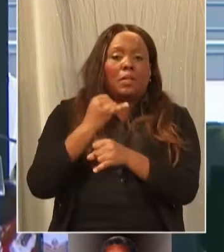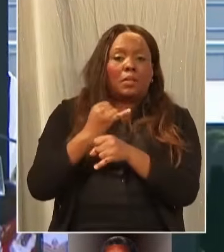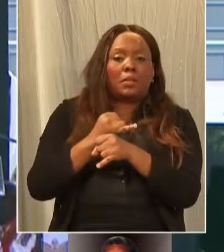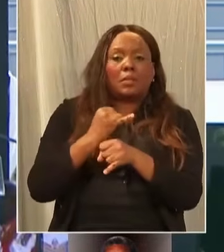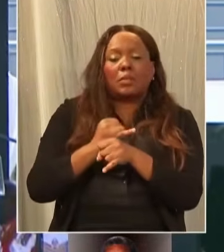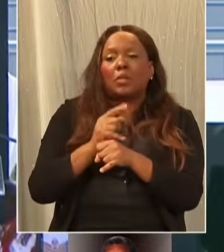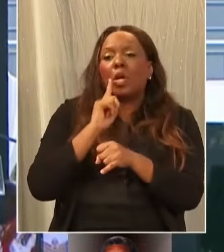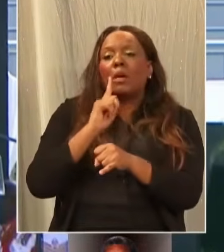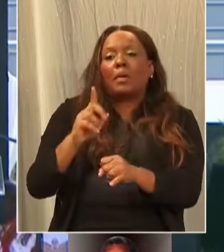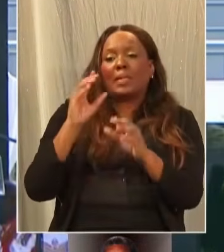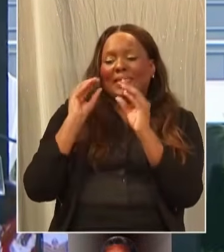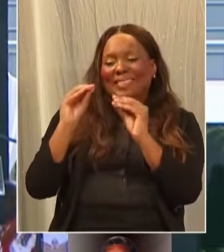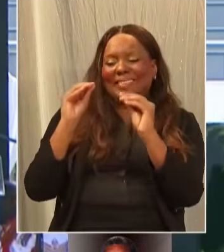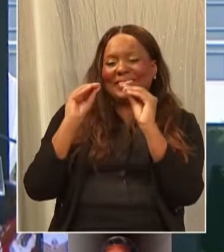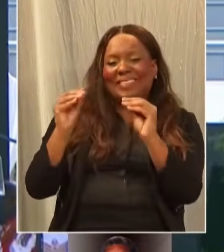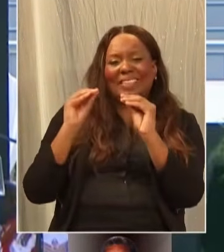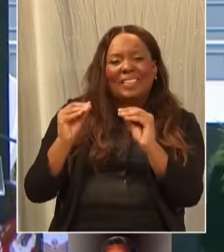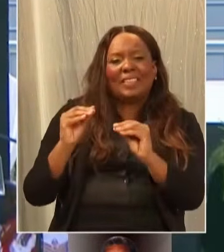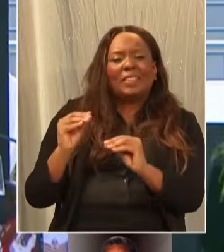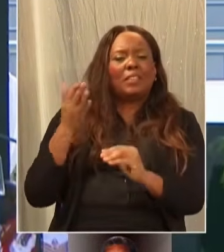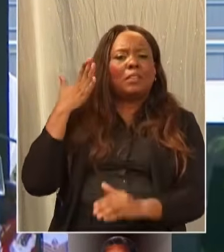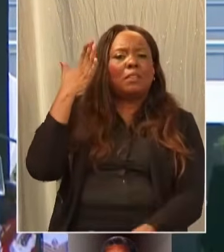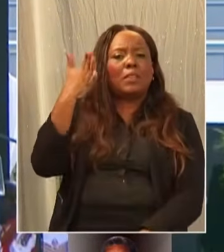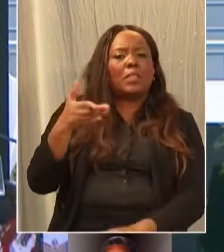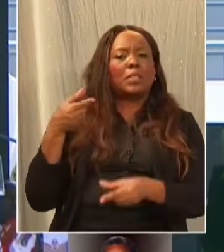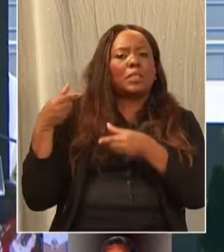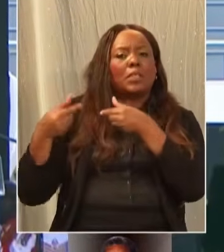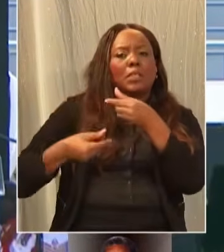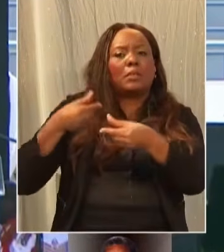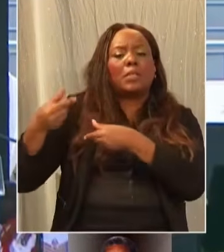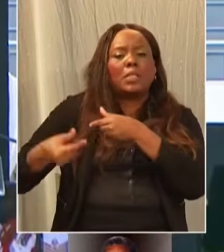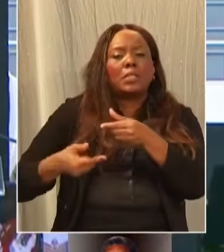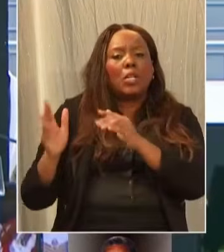to nurturing future generations.